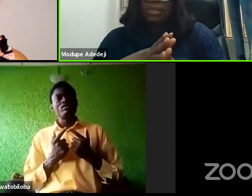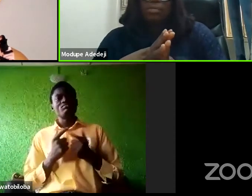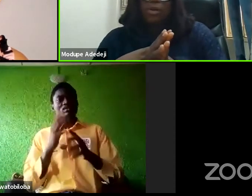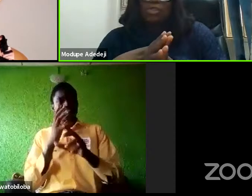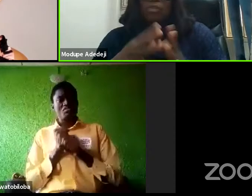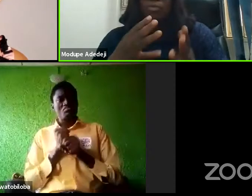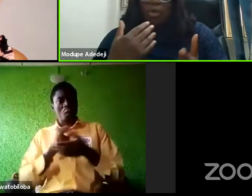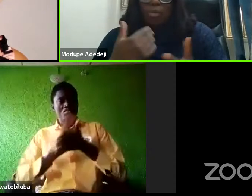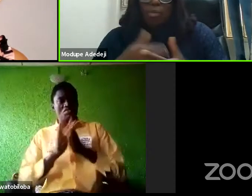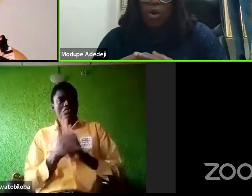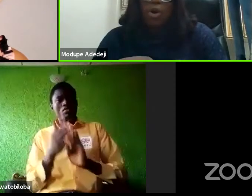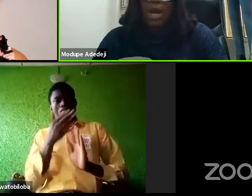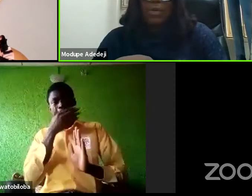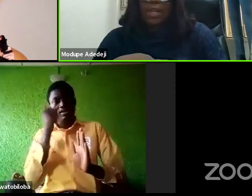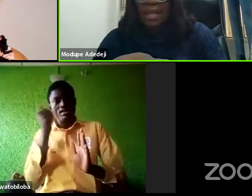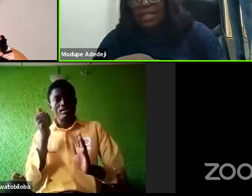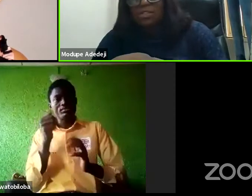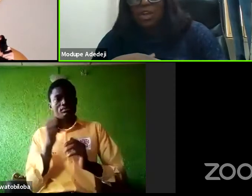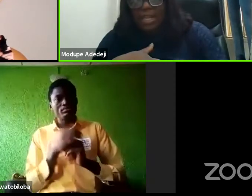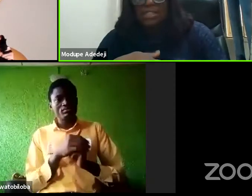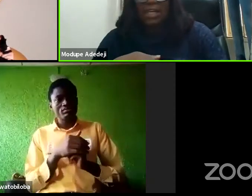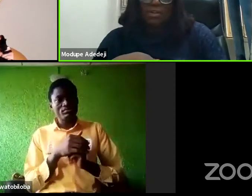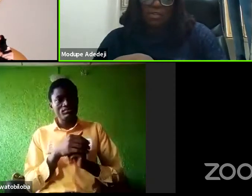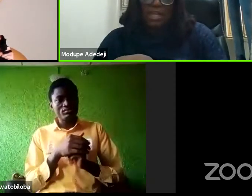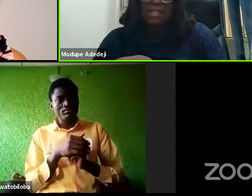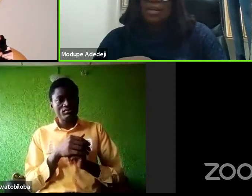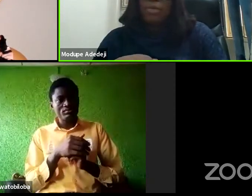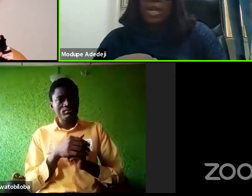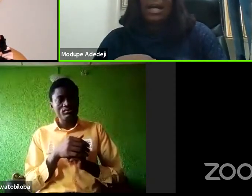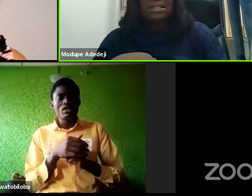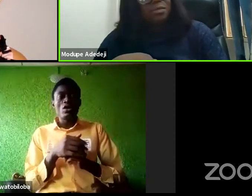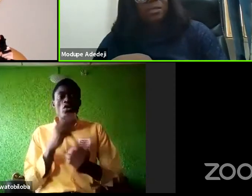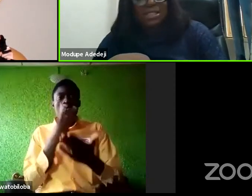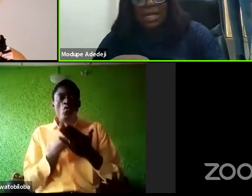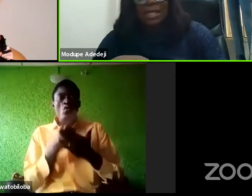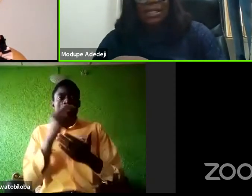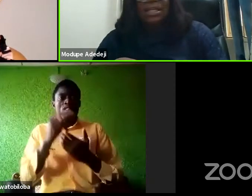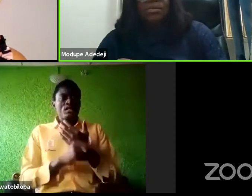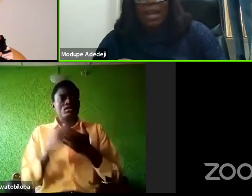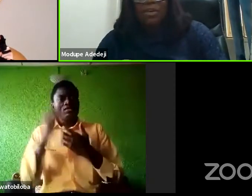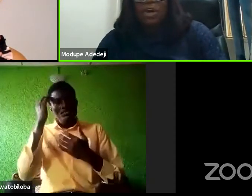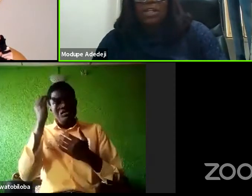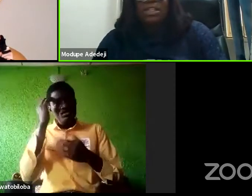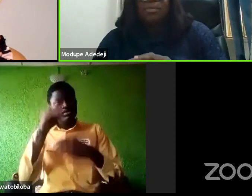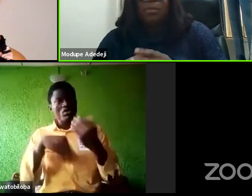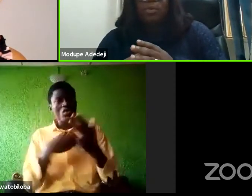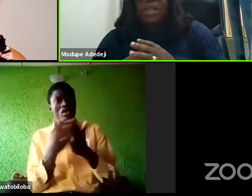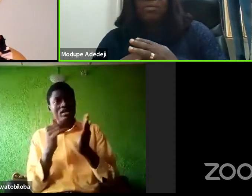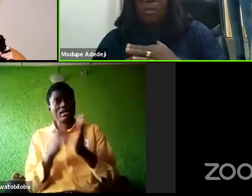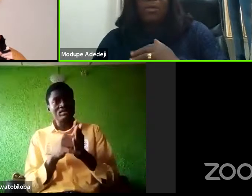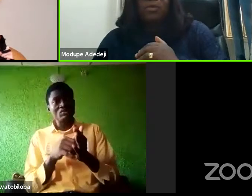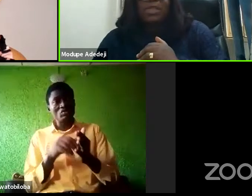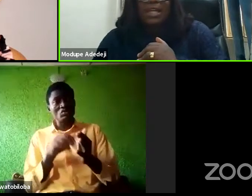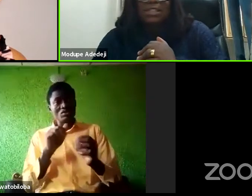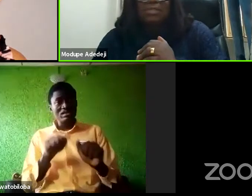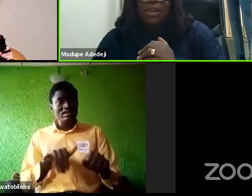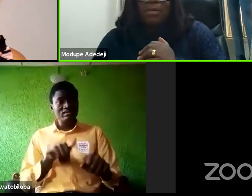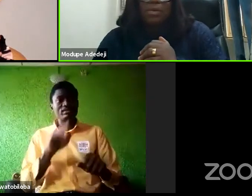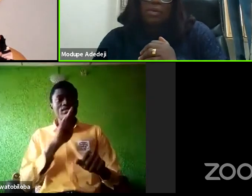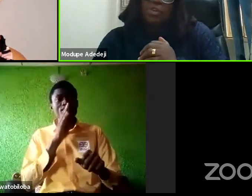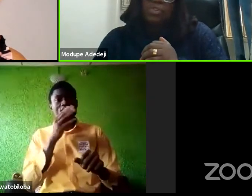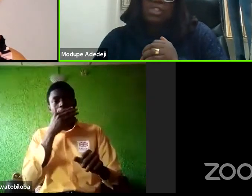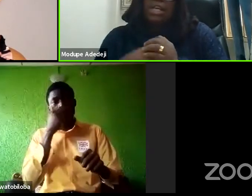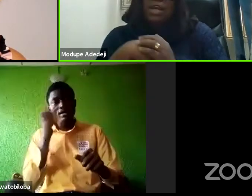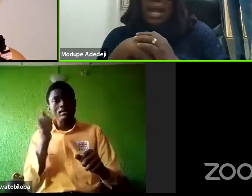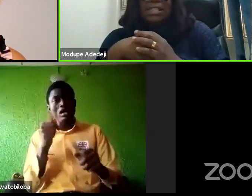so to say, because of more awareness, knowledge, and all of that. But it can still be better. They are recording people, make more people dying in